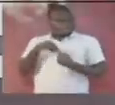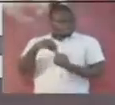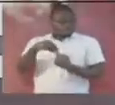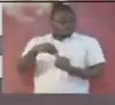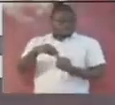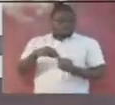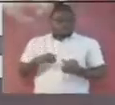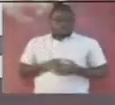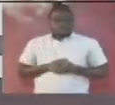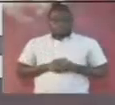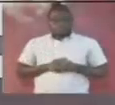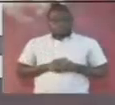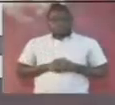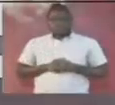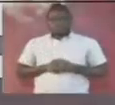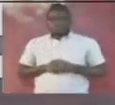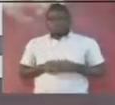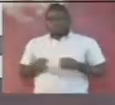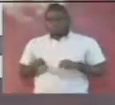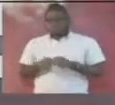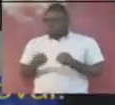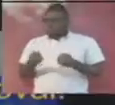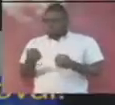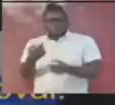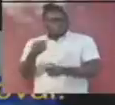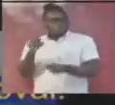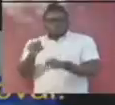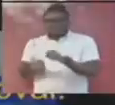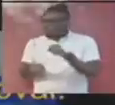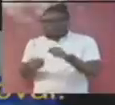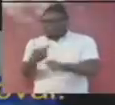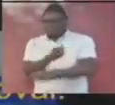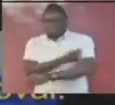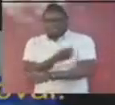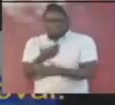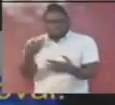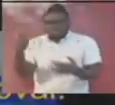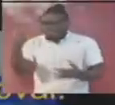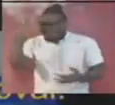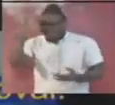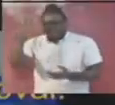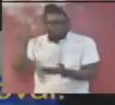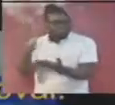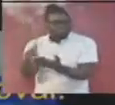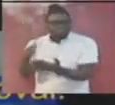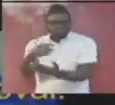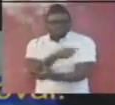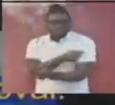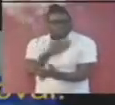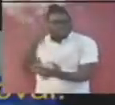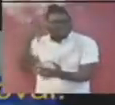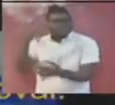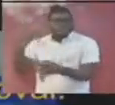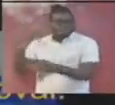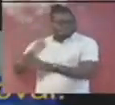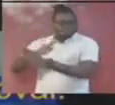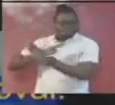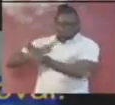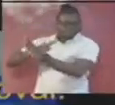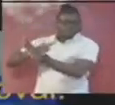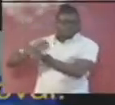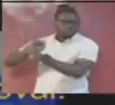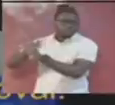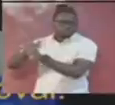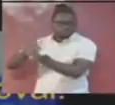So, vaccines are needed to give immunity to the vaccinated individuals. Next